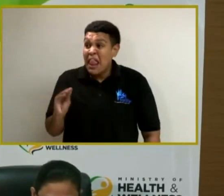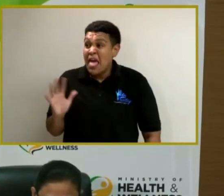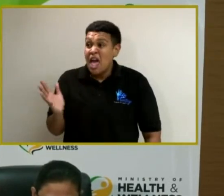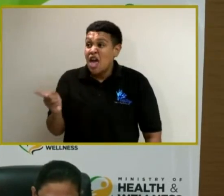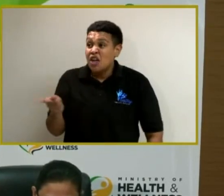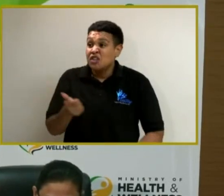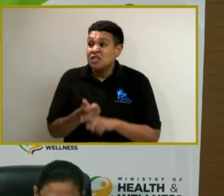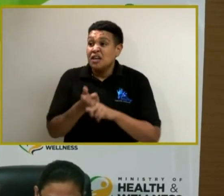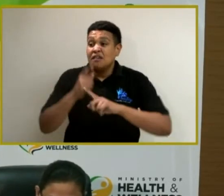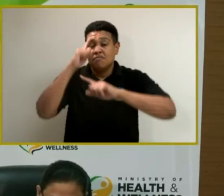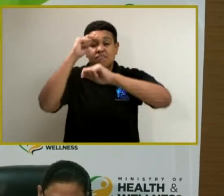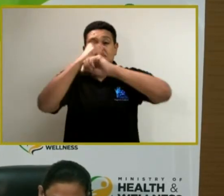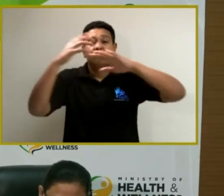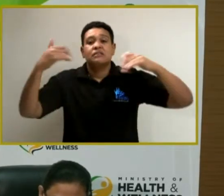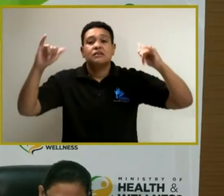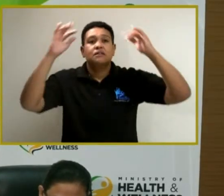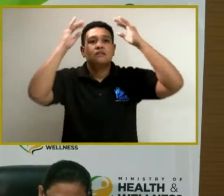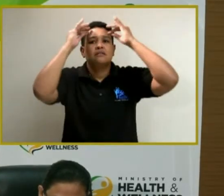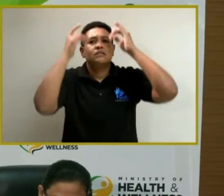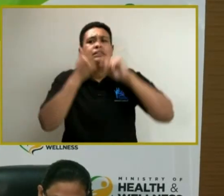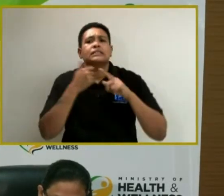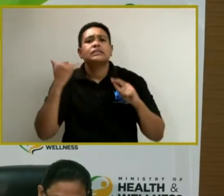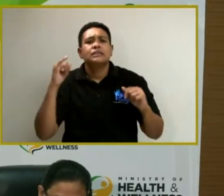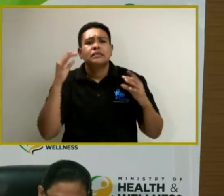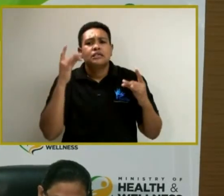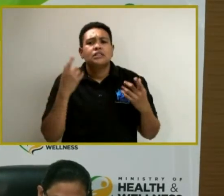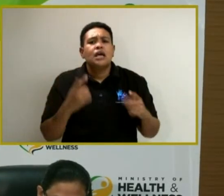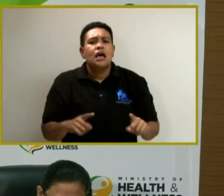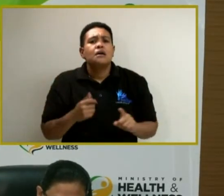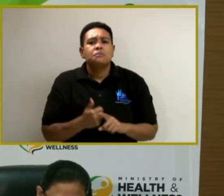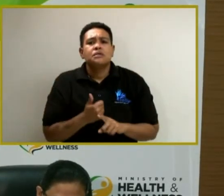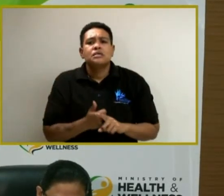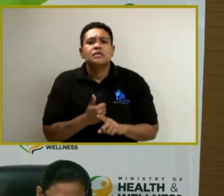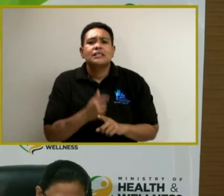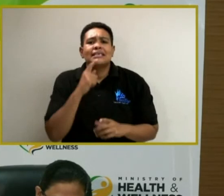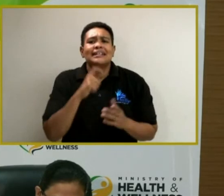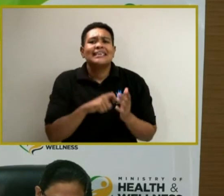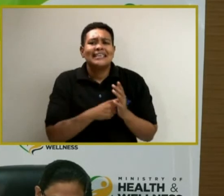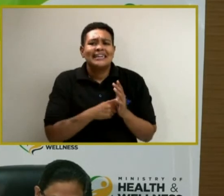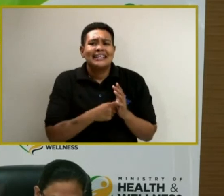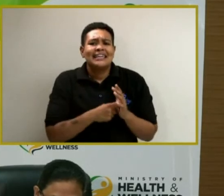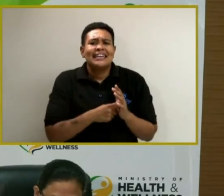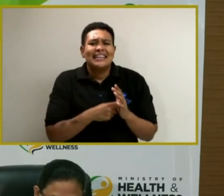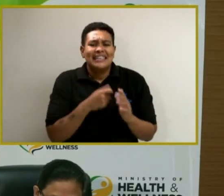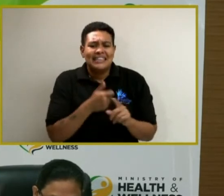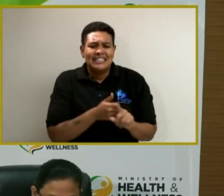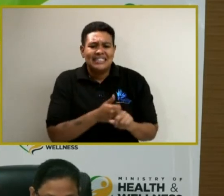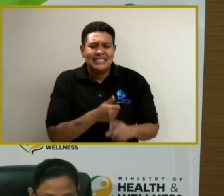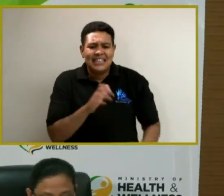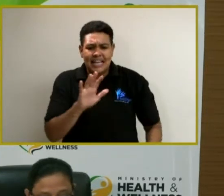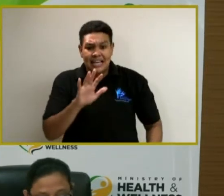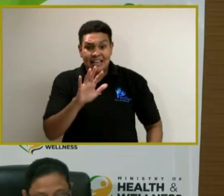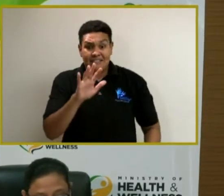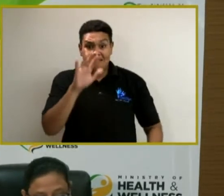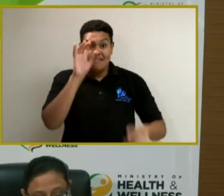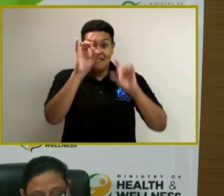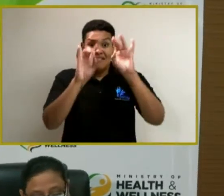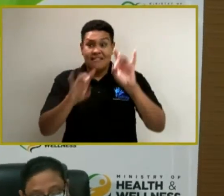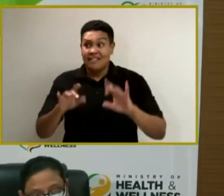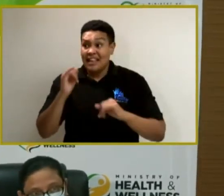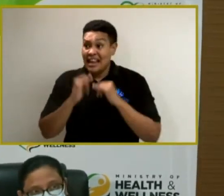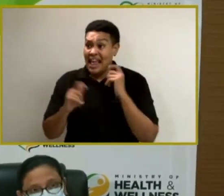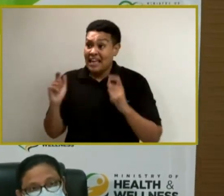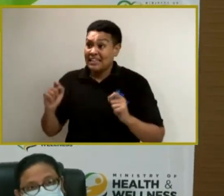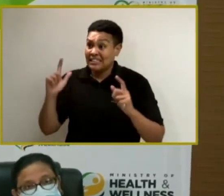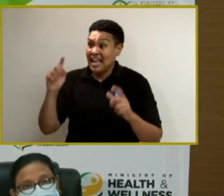picture remains concerning and very concerning. The key indicators, which was the last slide,